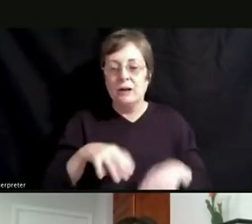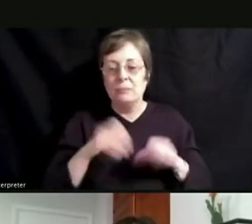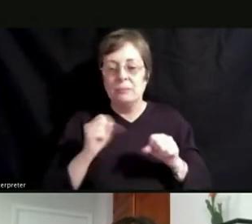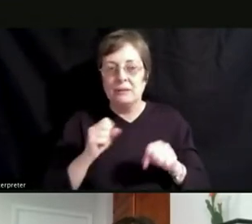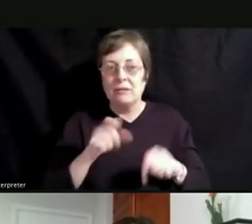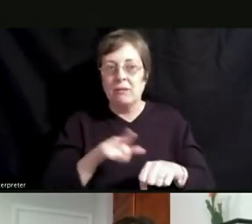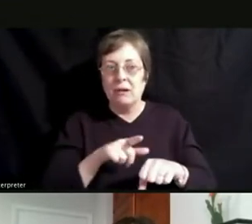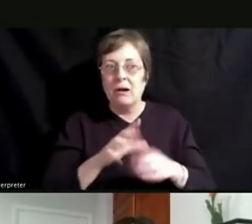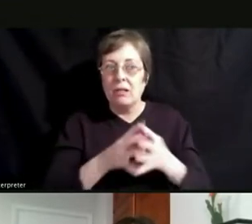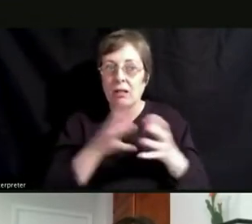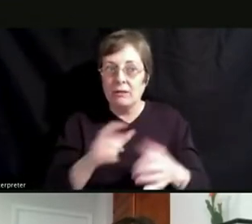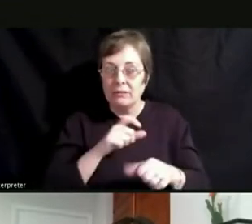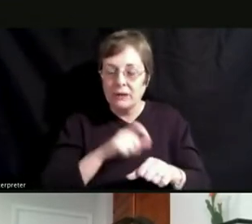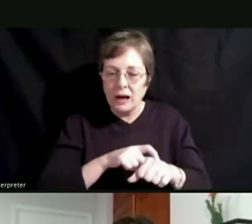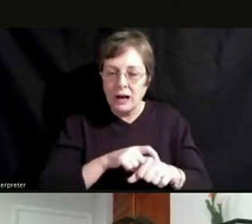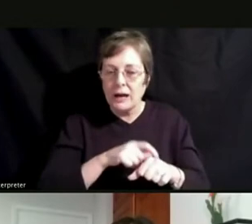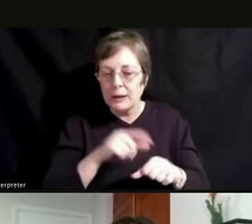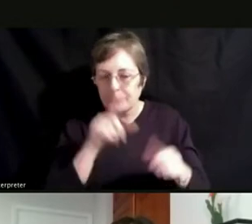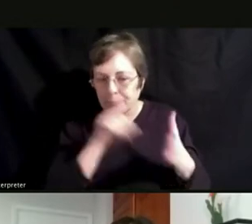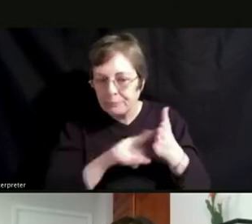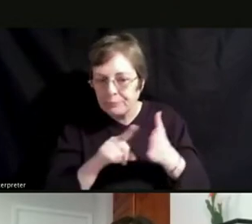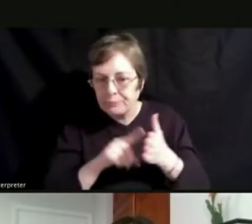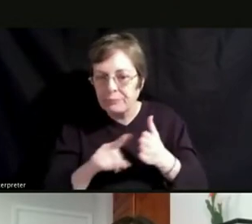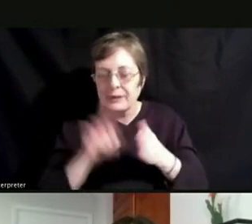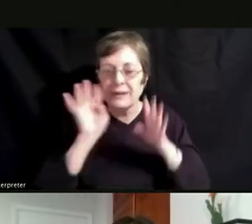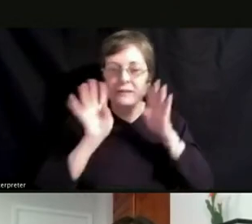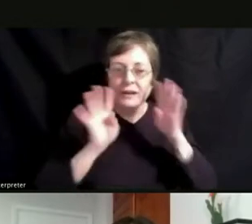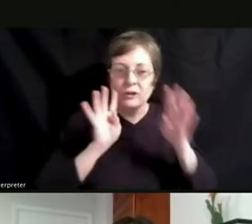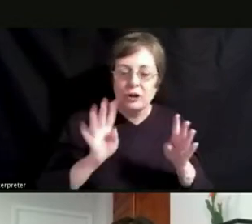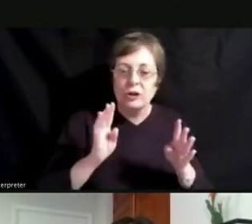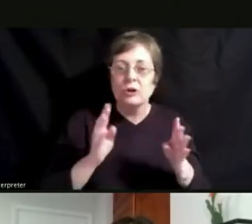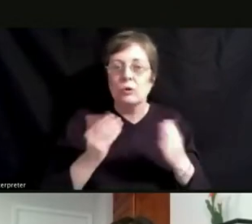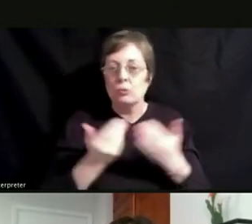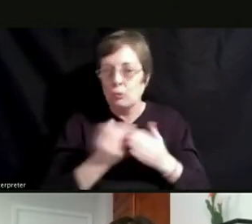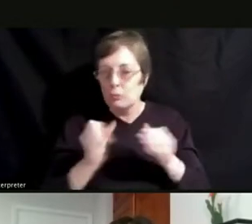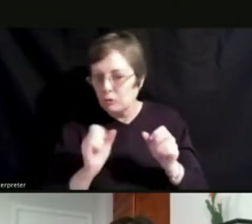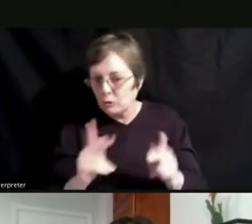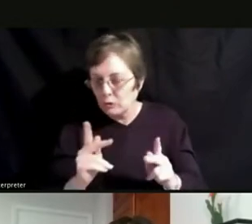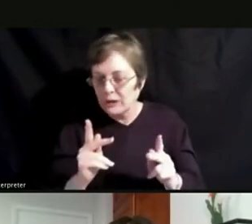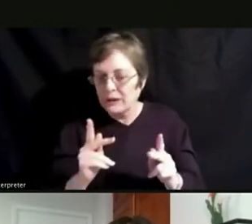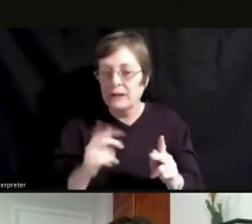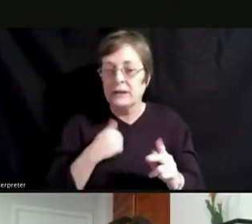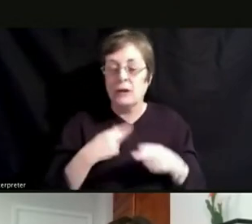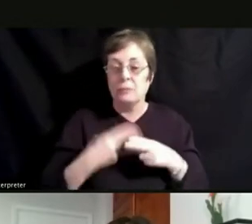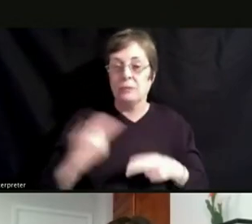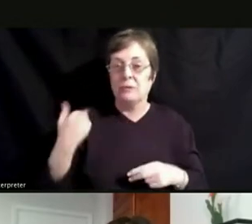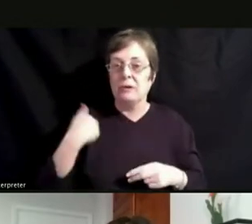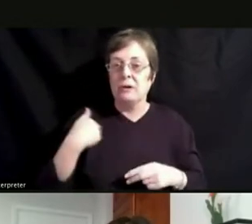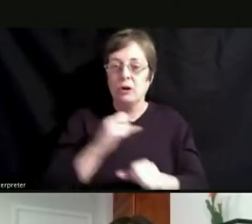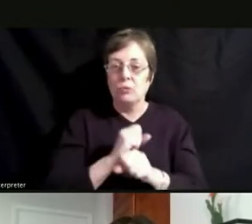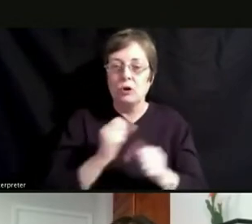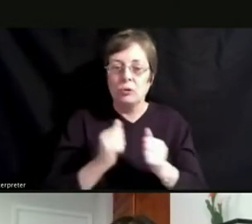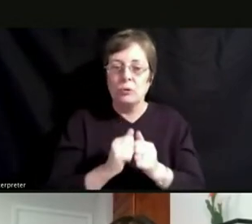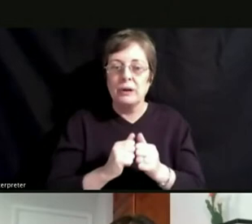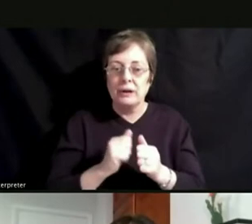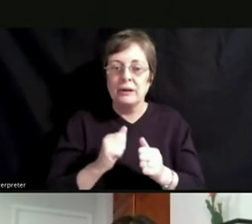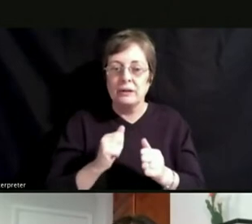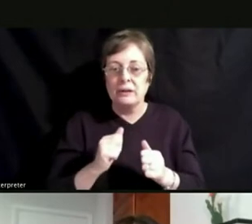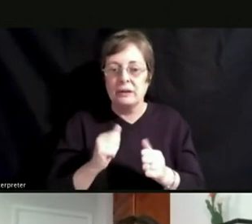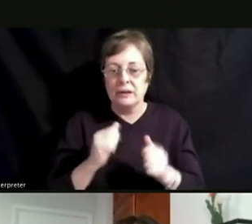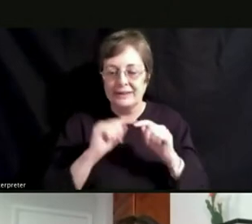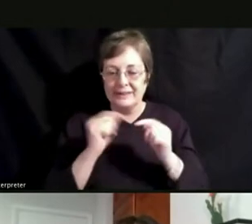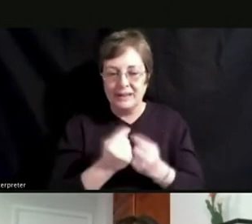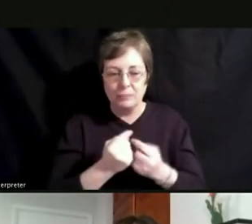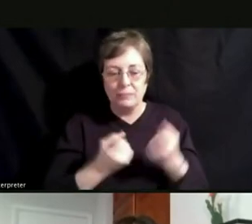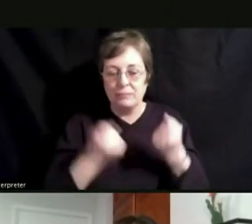at innovation, looking at new opportunities. And as I mentioned earlier, I work with a very cross-functional team. And what we do is